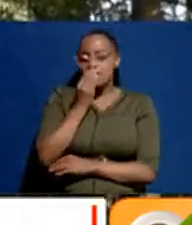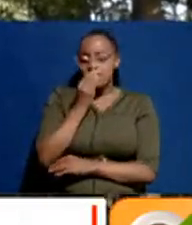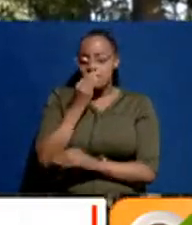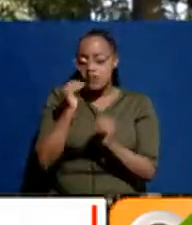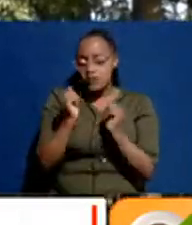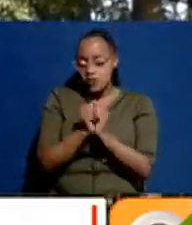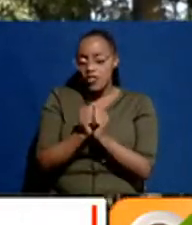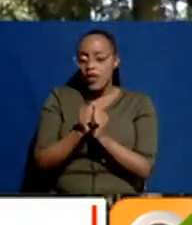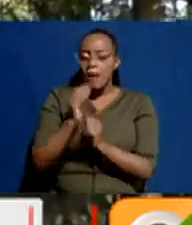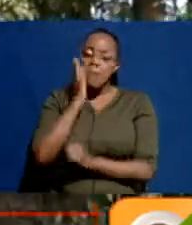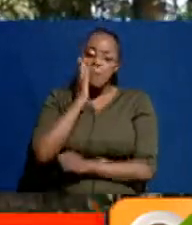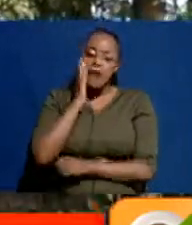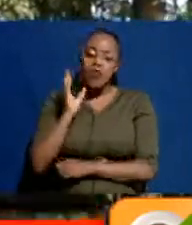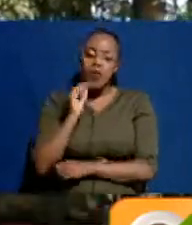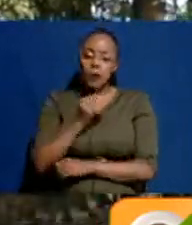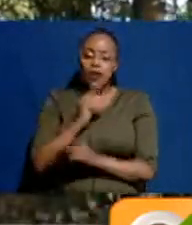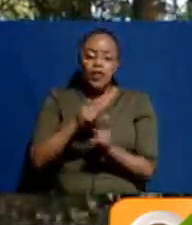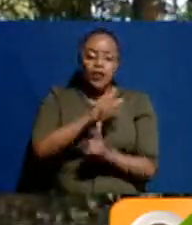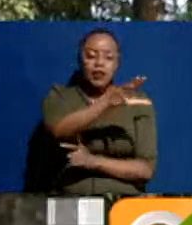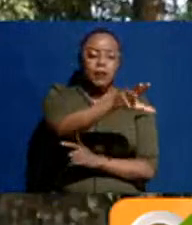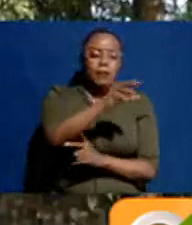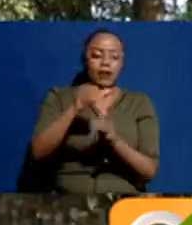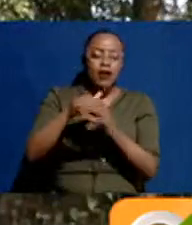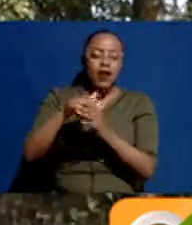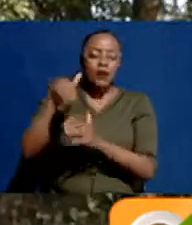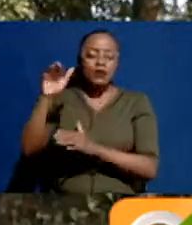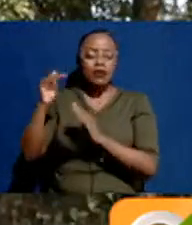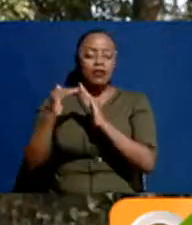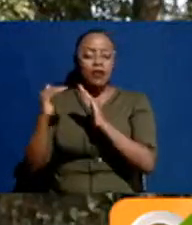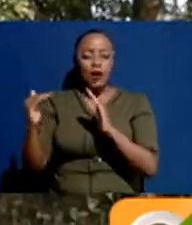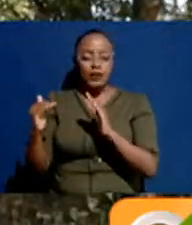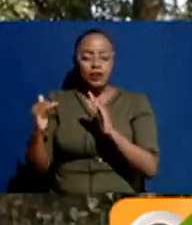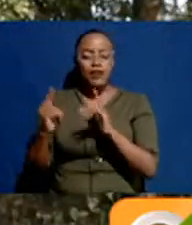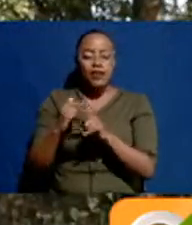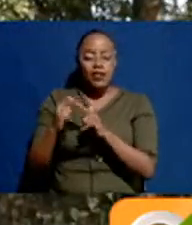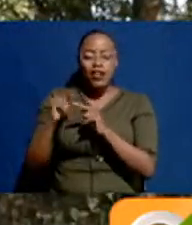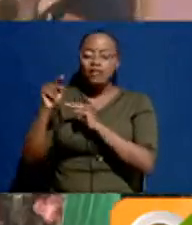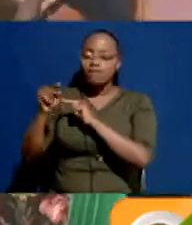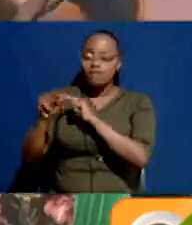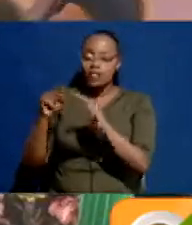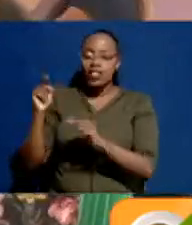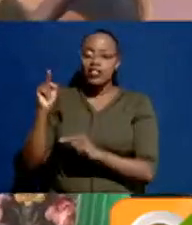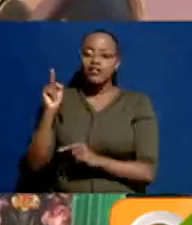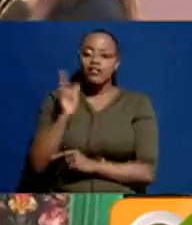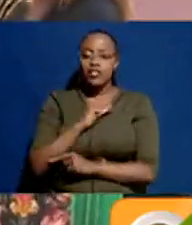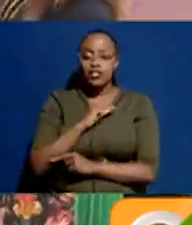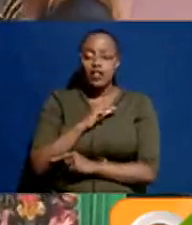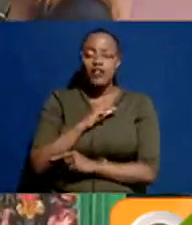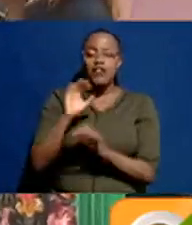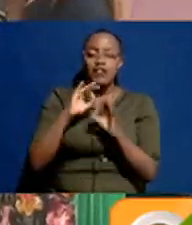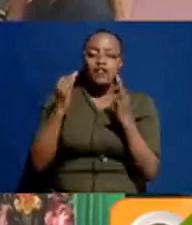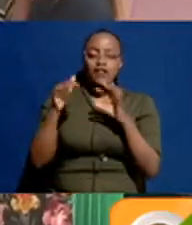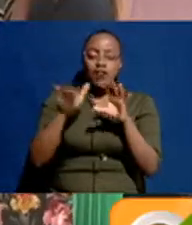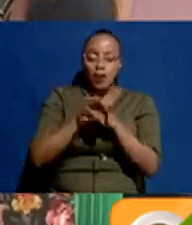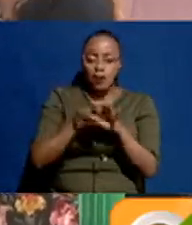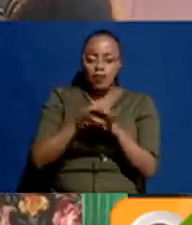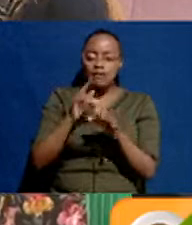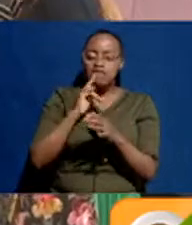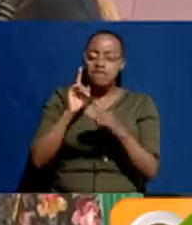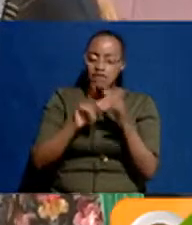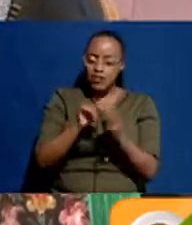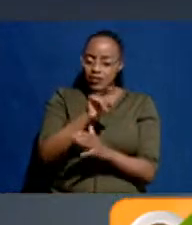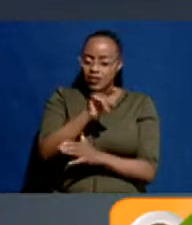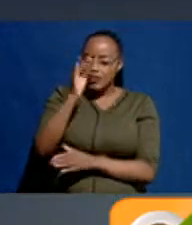mother, taken from the house and hacked to death. Family members report that the thugs were